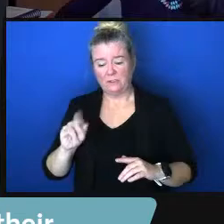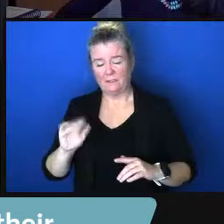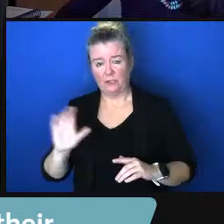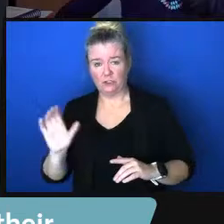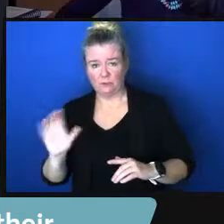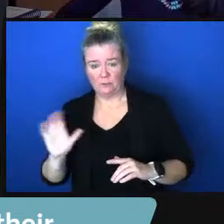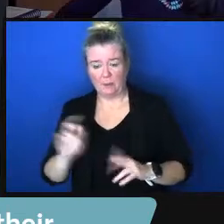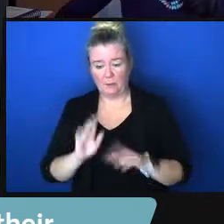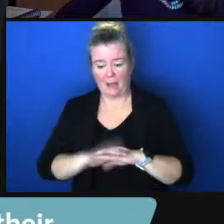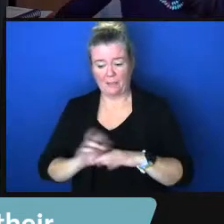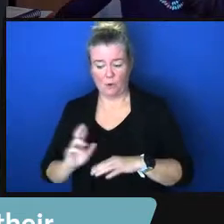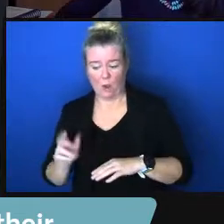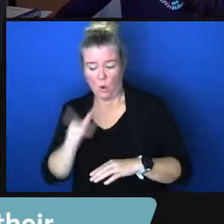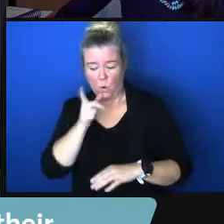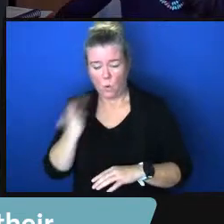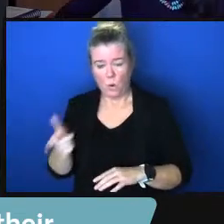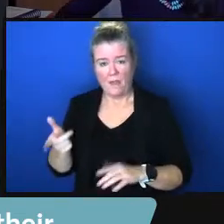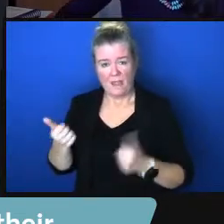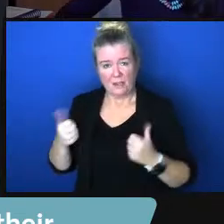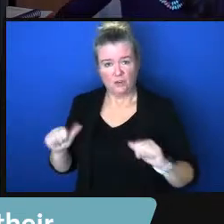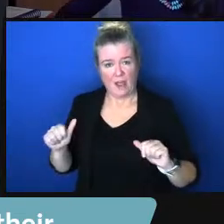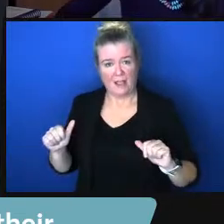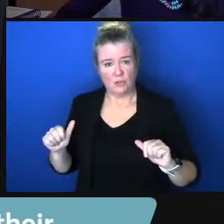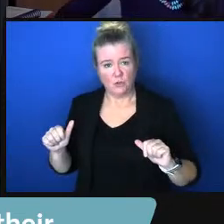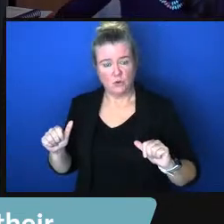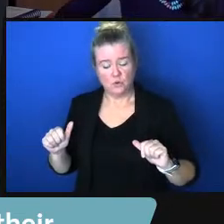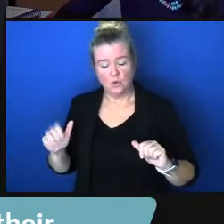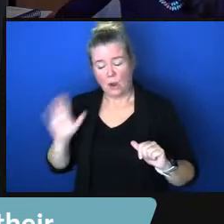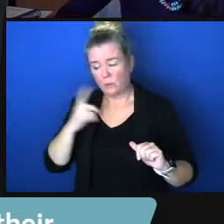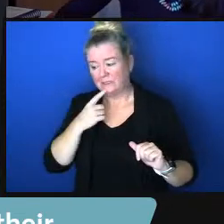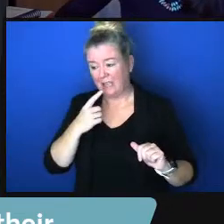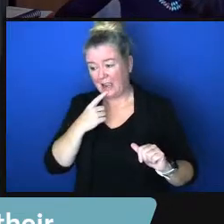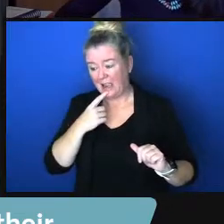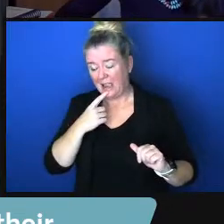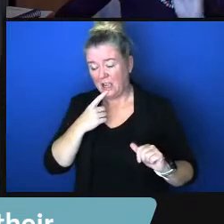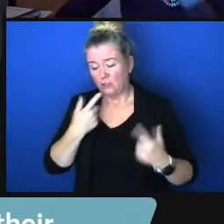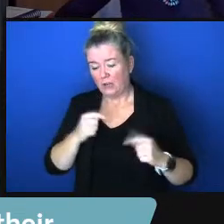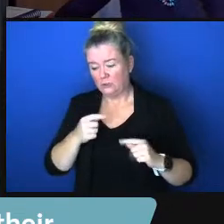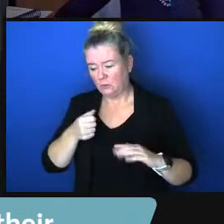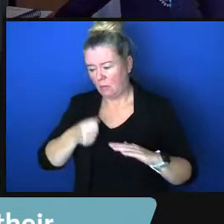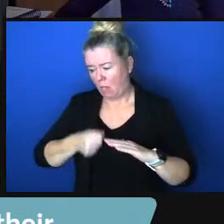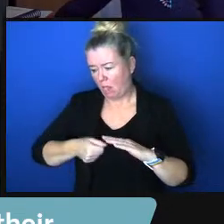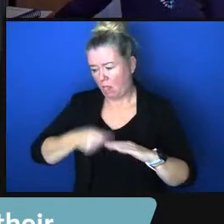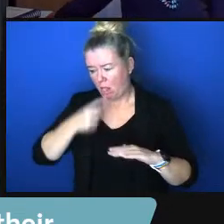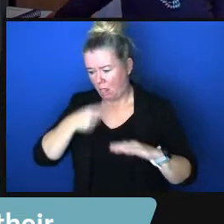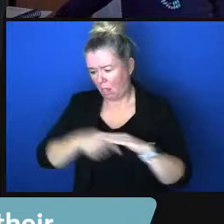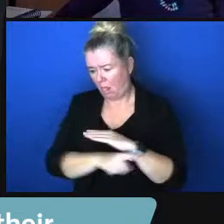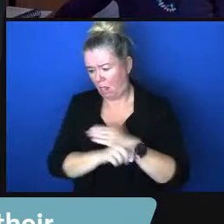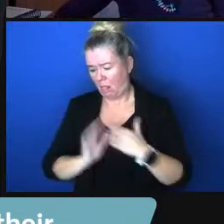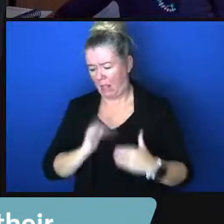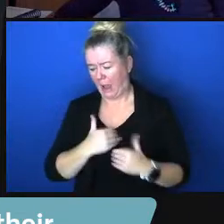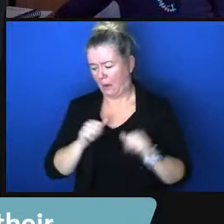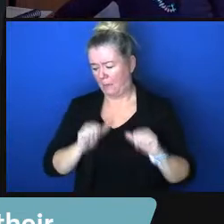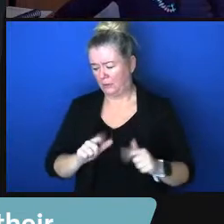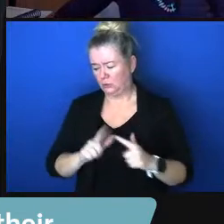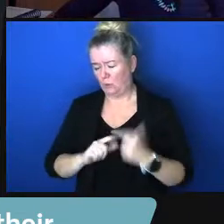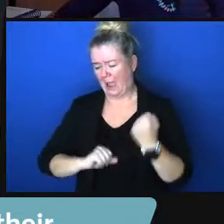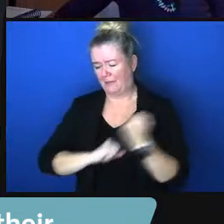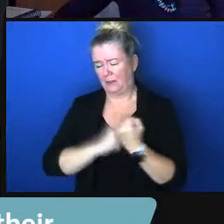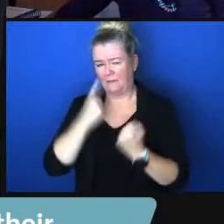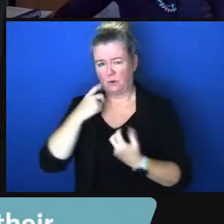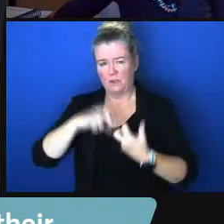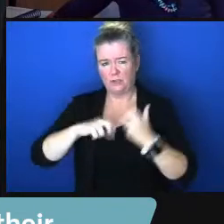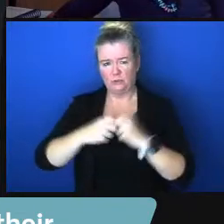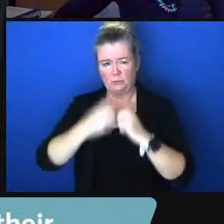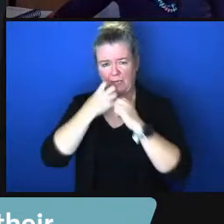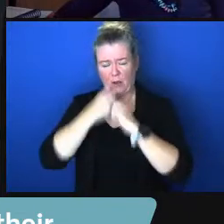the right who are trying to, what I would say is, undermine our ability to advocate for the issues that we